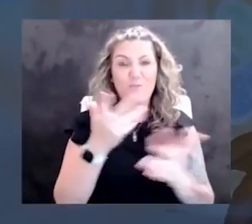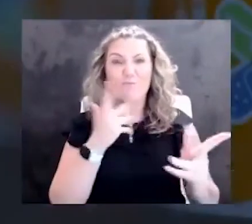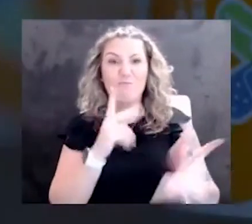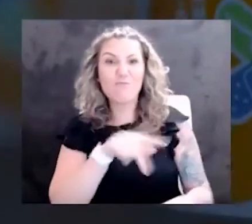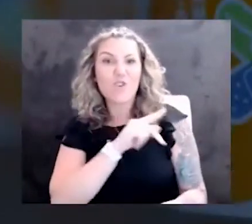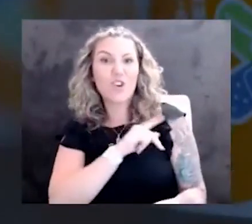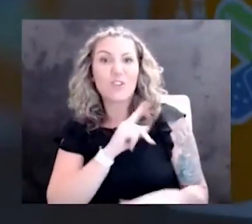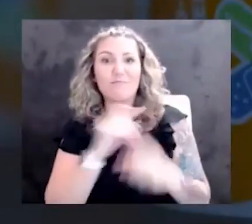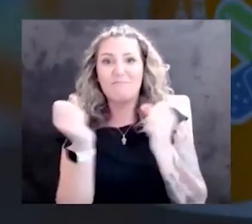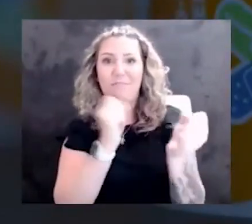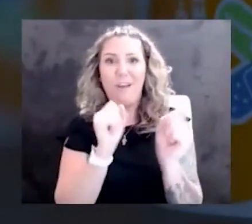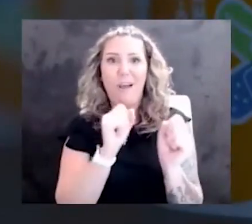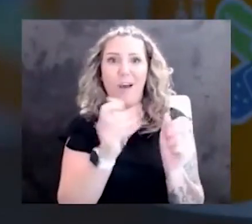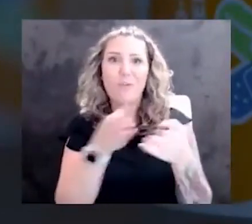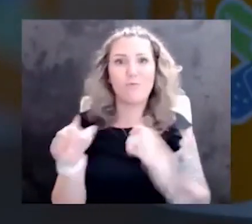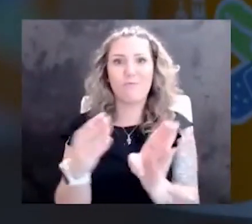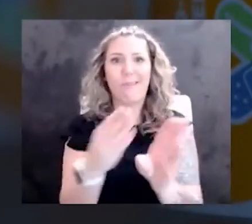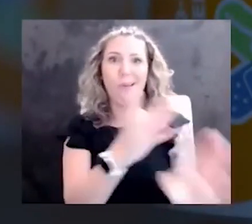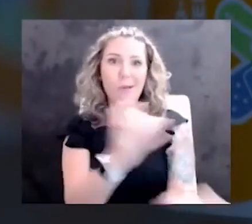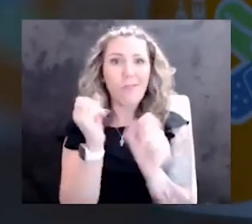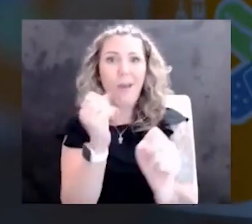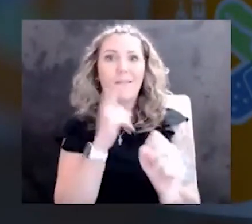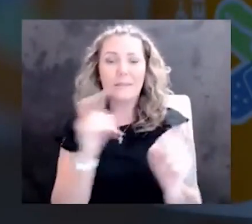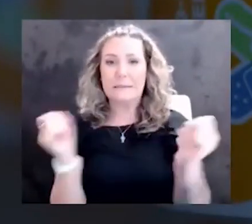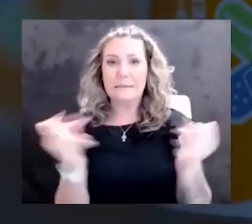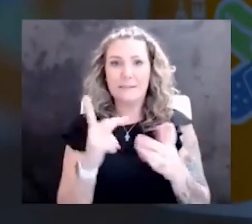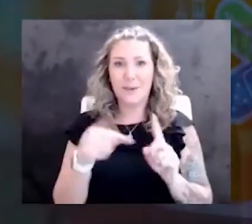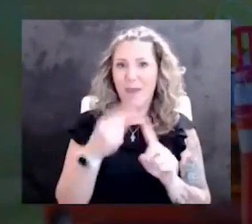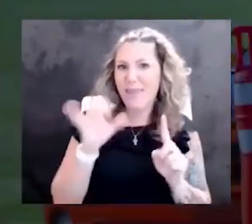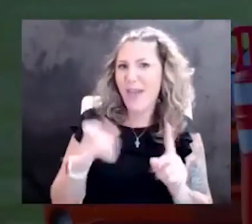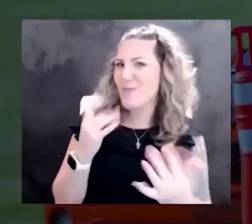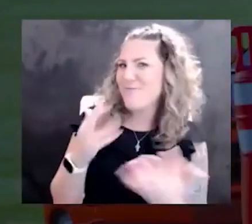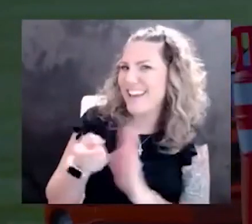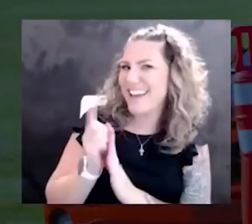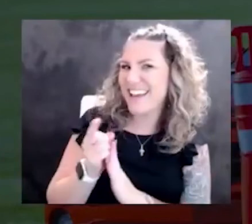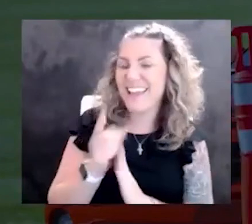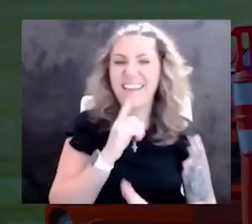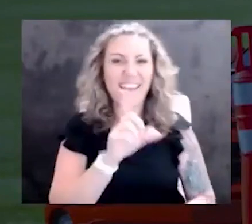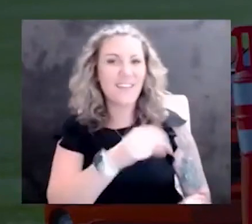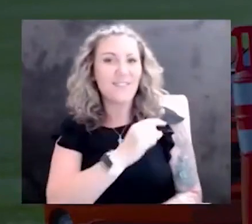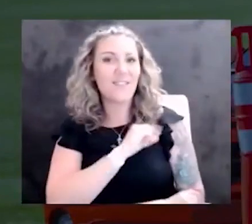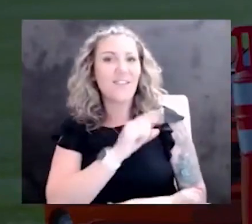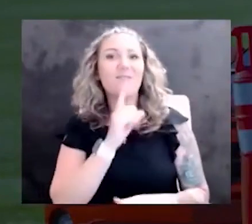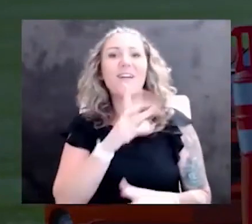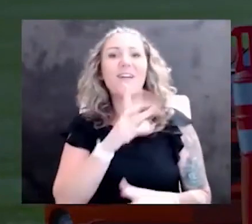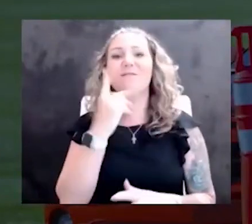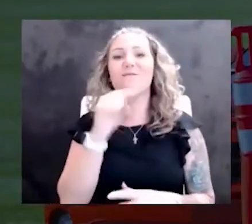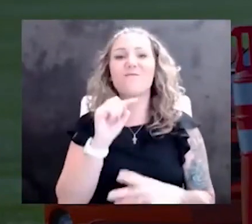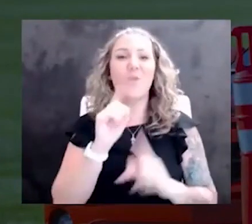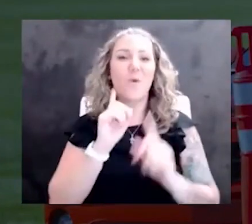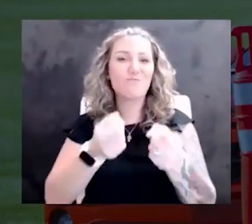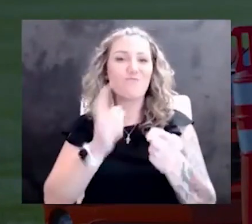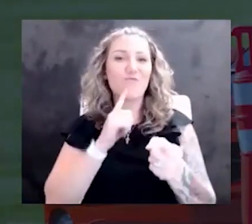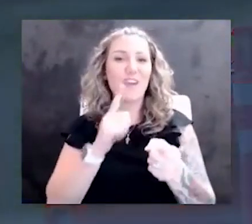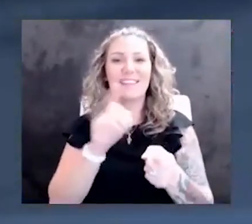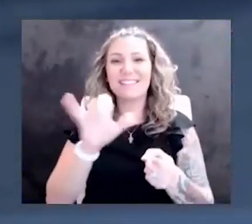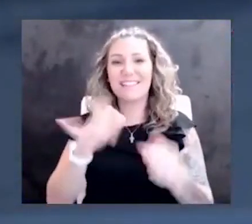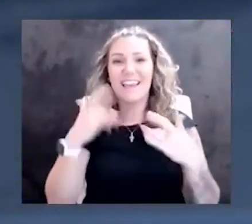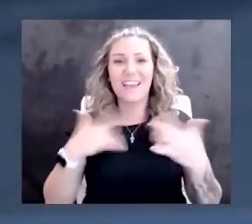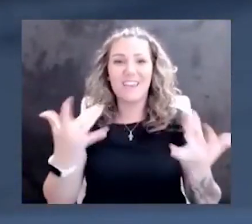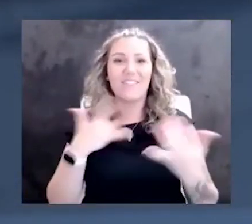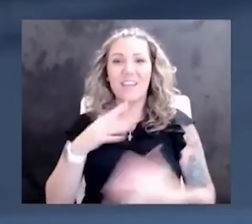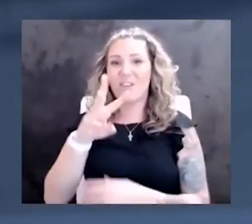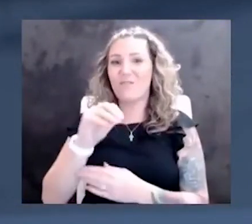car. Hope they didn't go too fast. I'd be a little frightened about that. Wait a minute. They also qualified for door prizes. The track event lured 40 folks to get shots on Friday